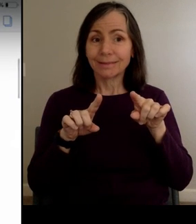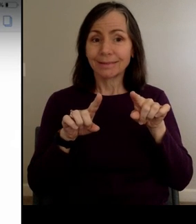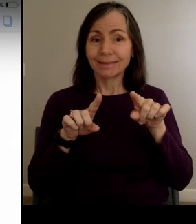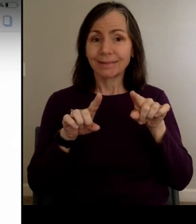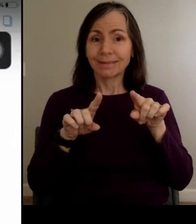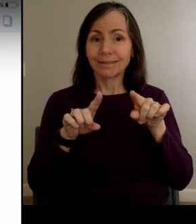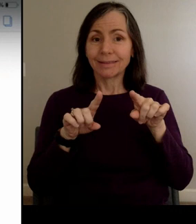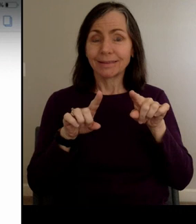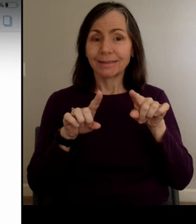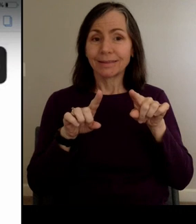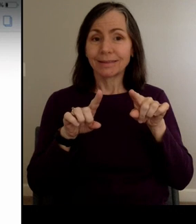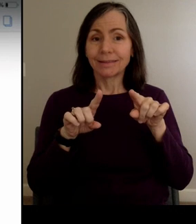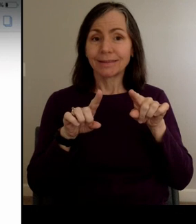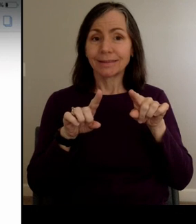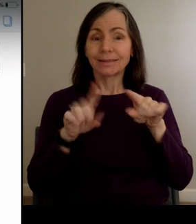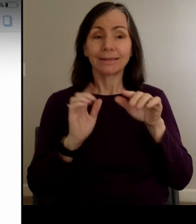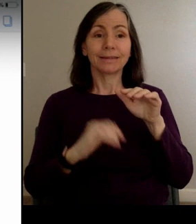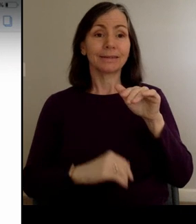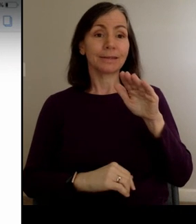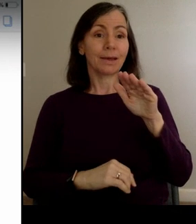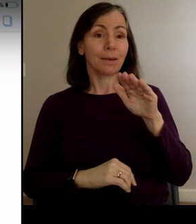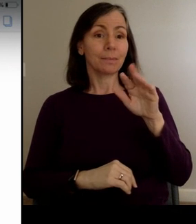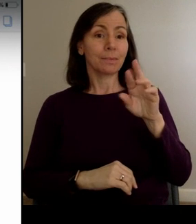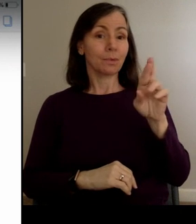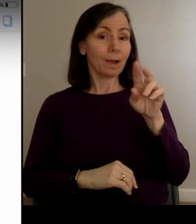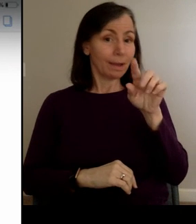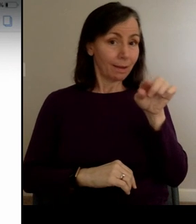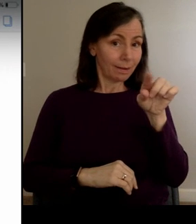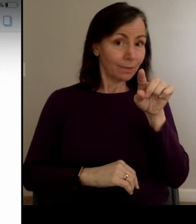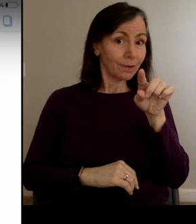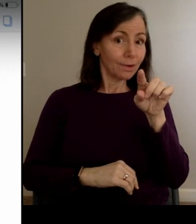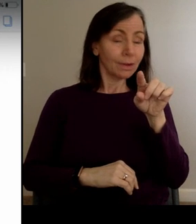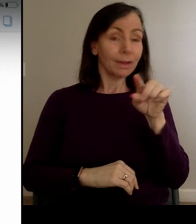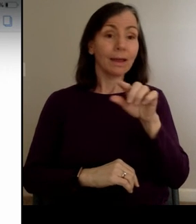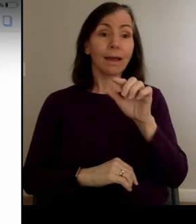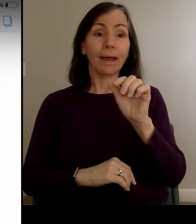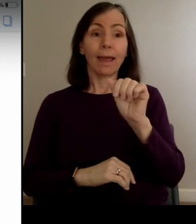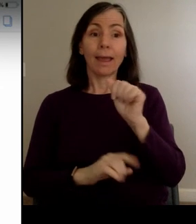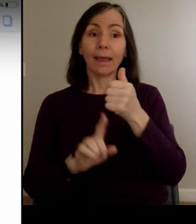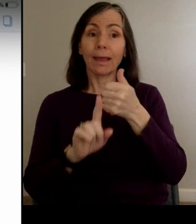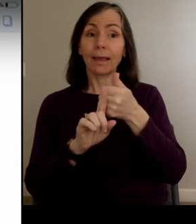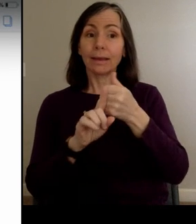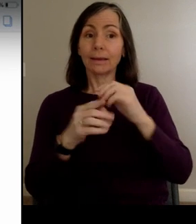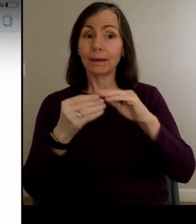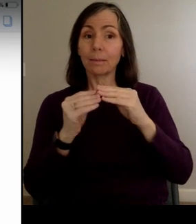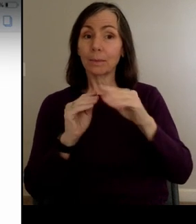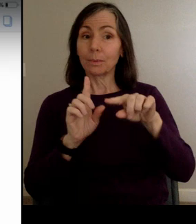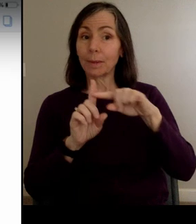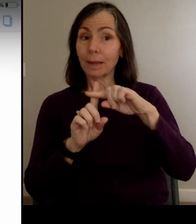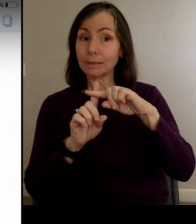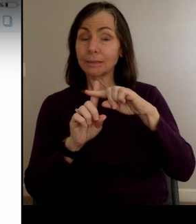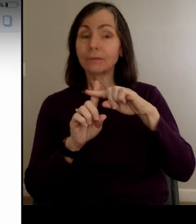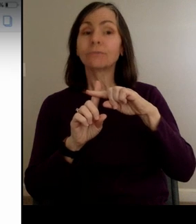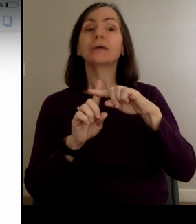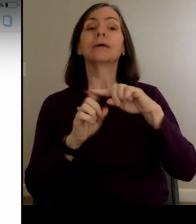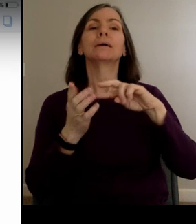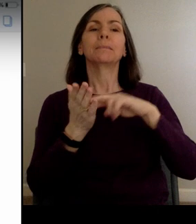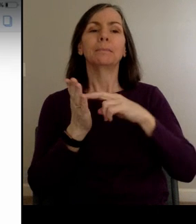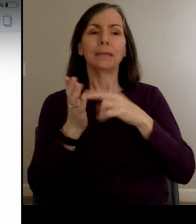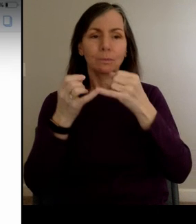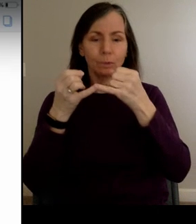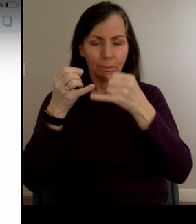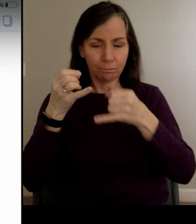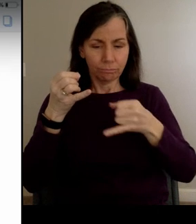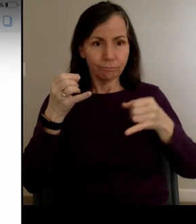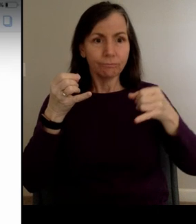we said in the top right, when a is positive, the graph opens up.